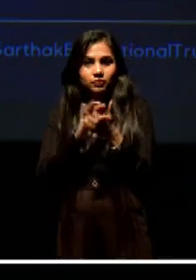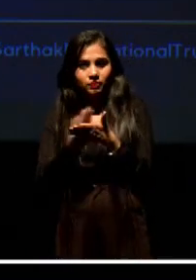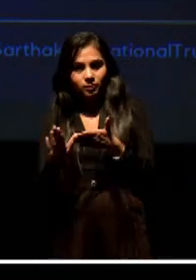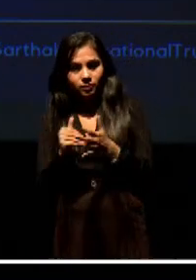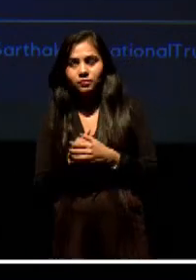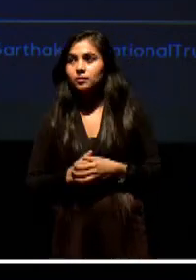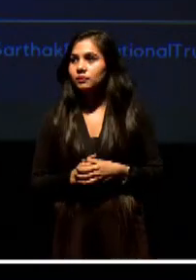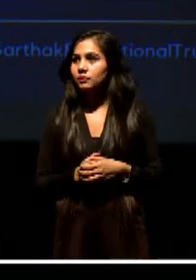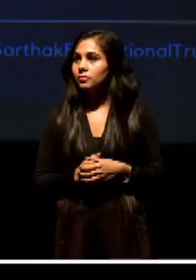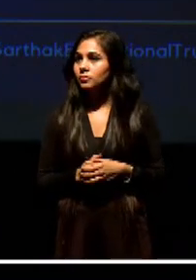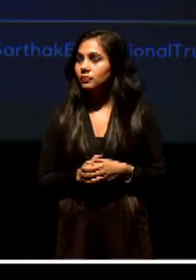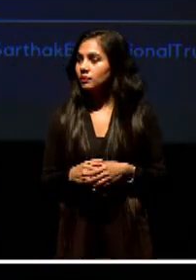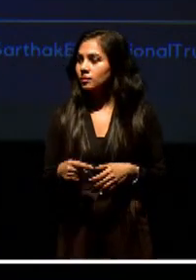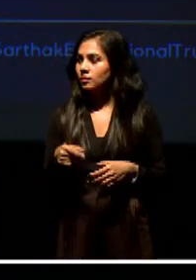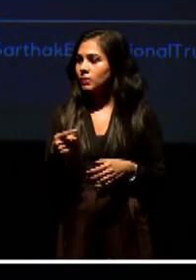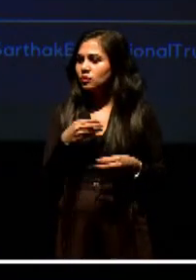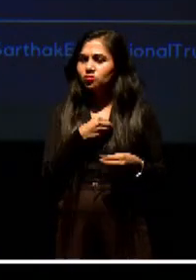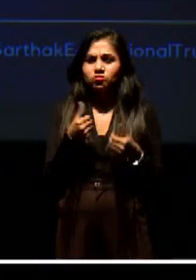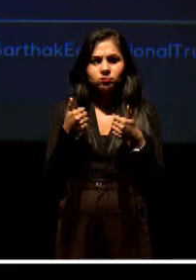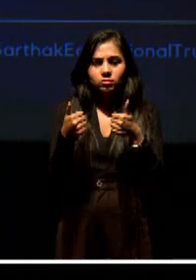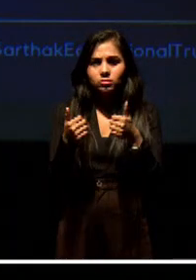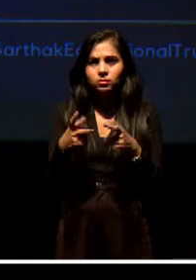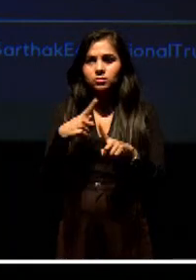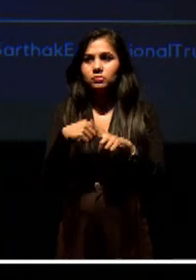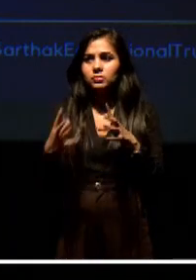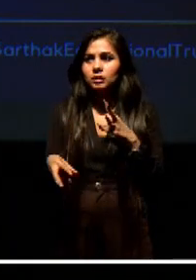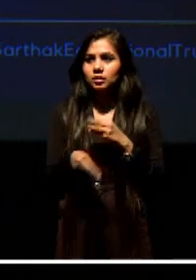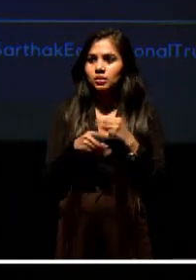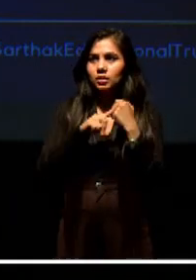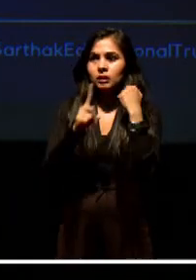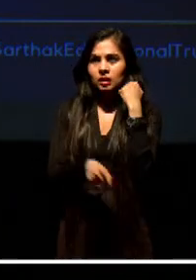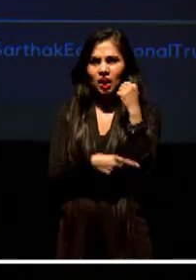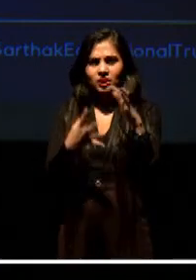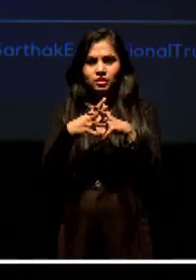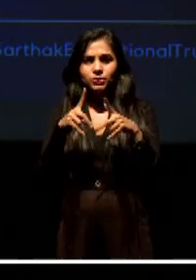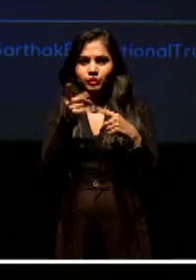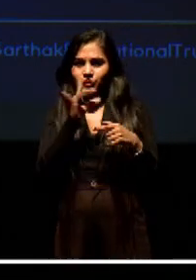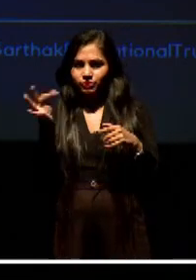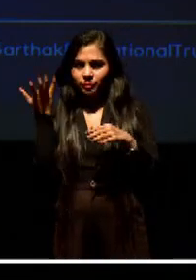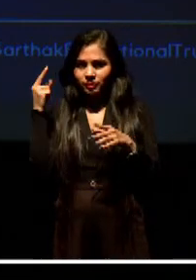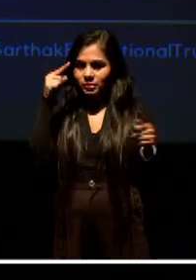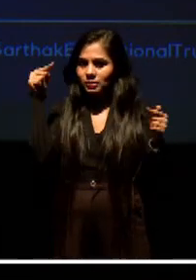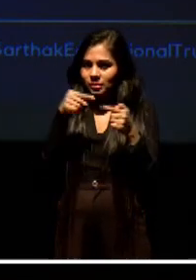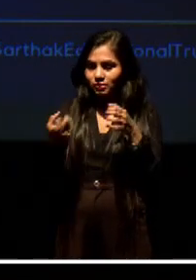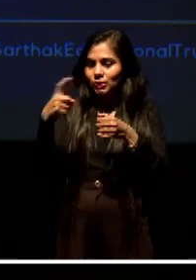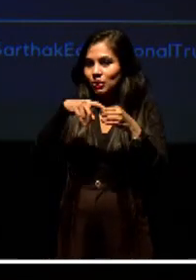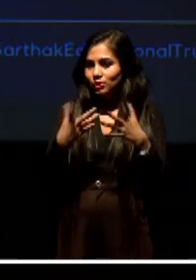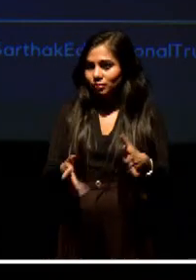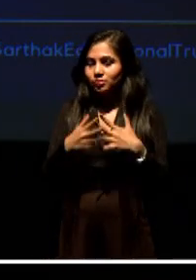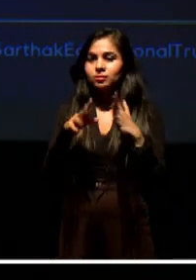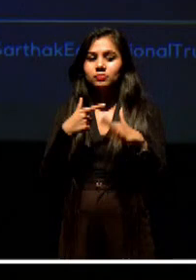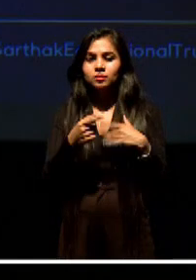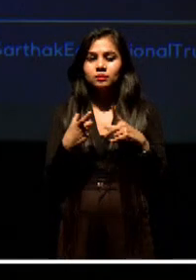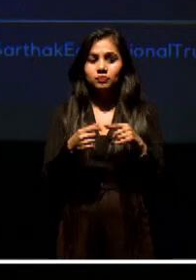He is so generous. We asked him maybe just last week, sir, isn't it? I mean, you agreed to join us, and he has